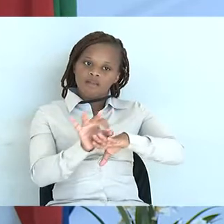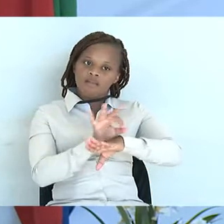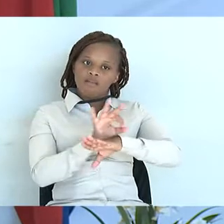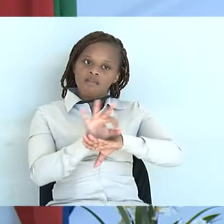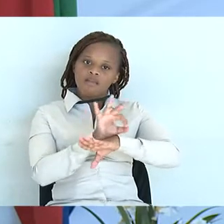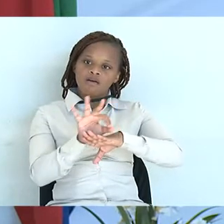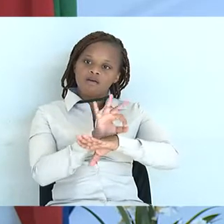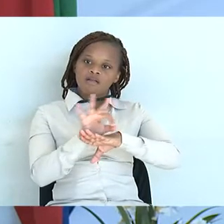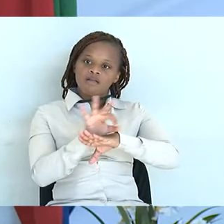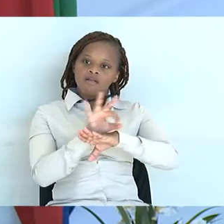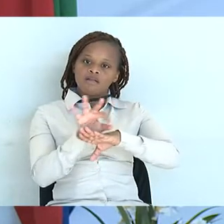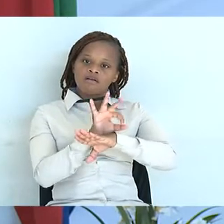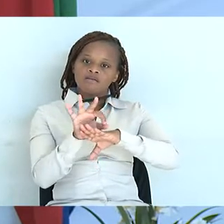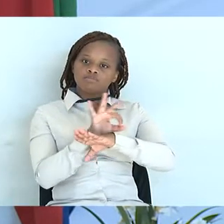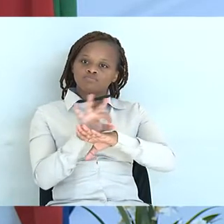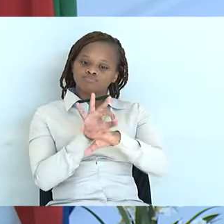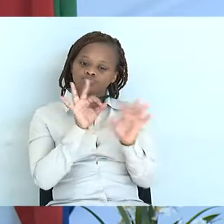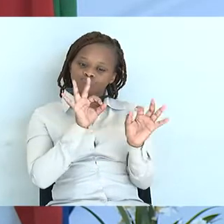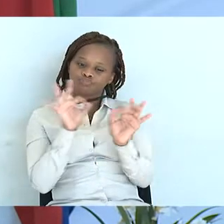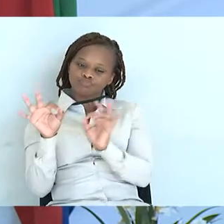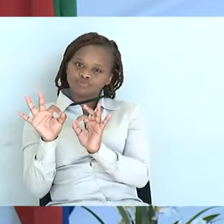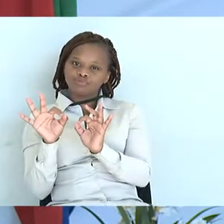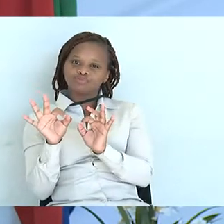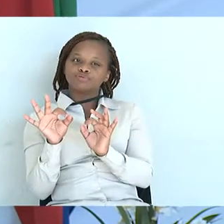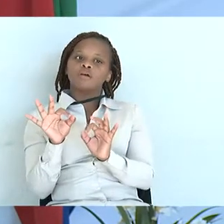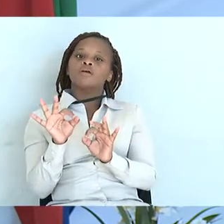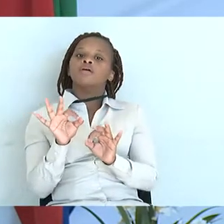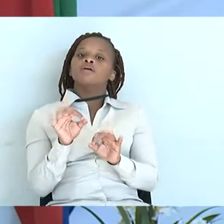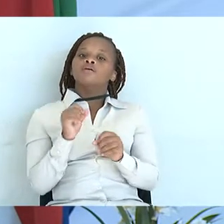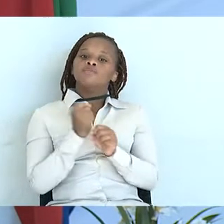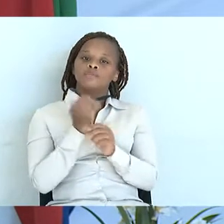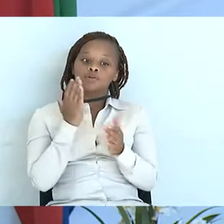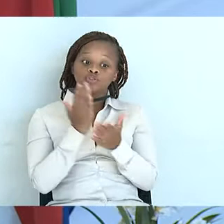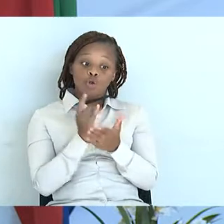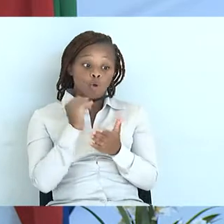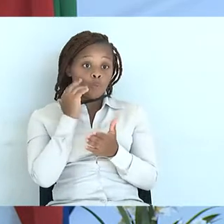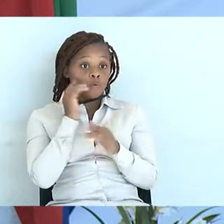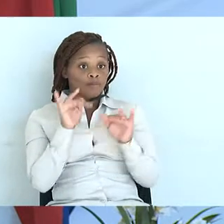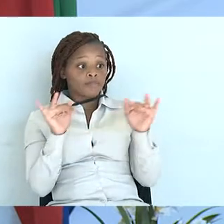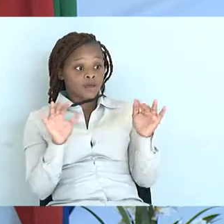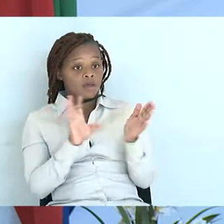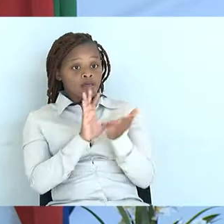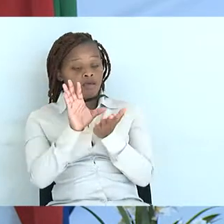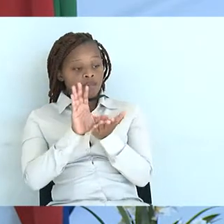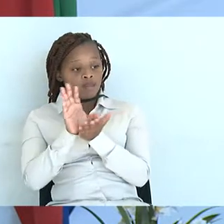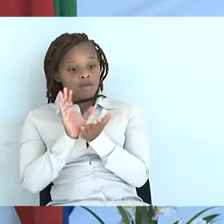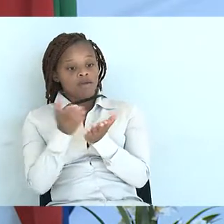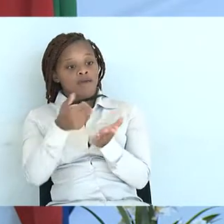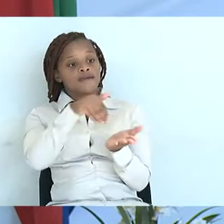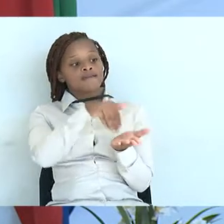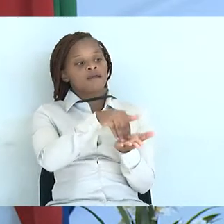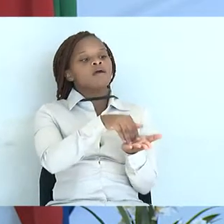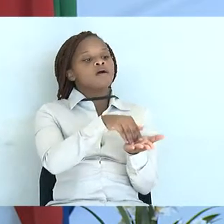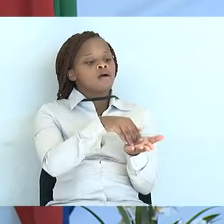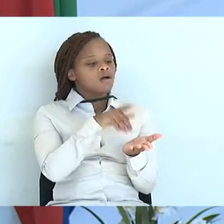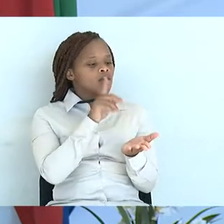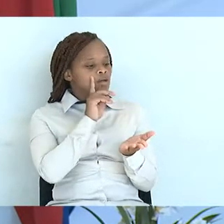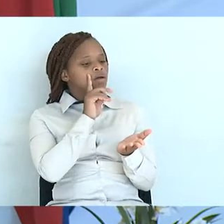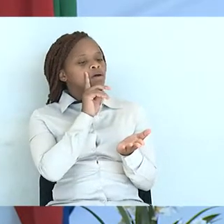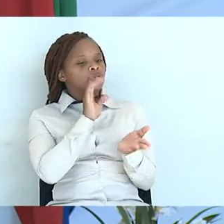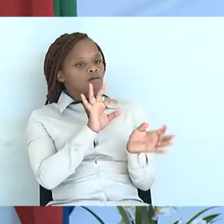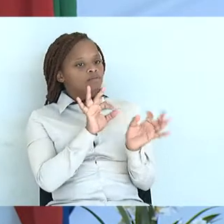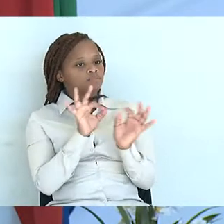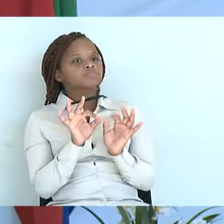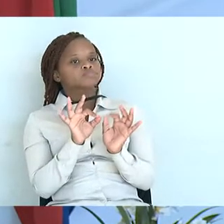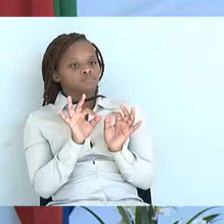what is called shovel-ready projects so that investors can come en masse and invest in this area. But